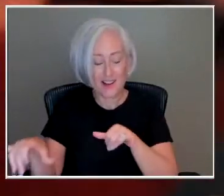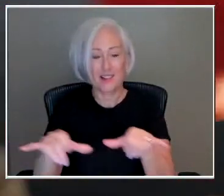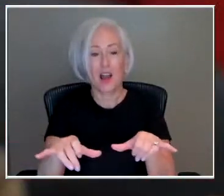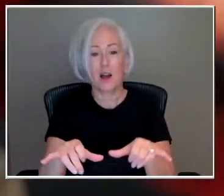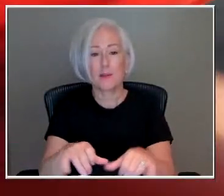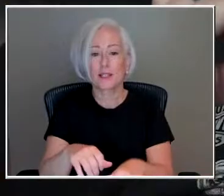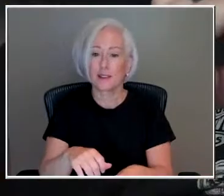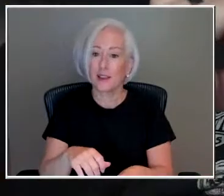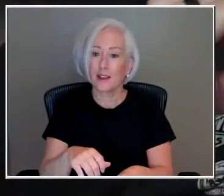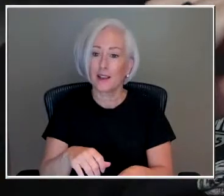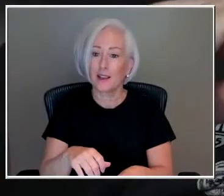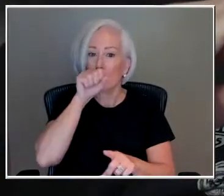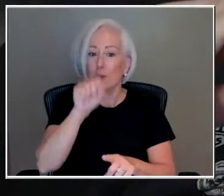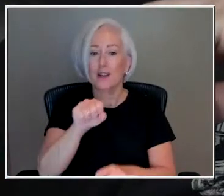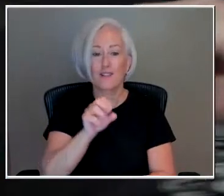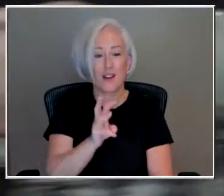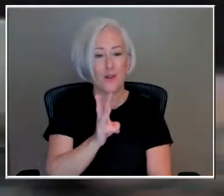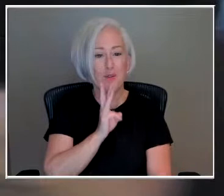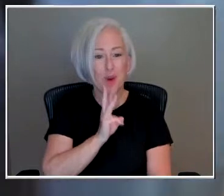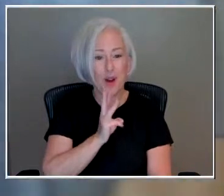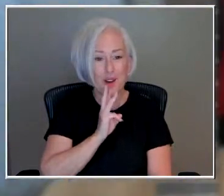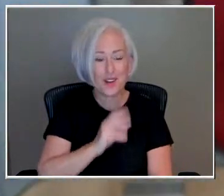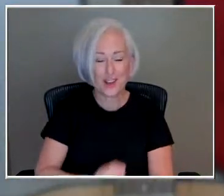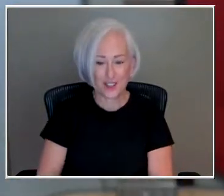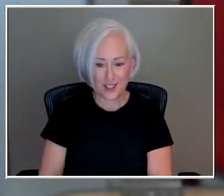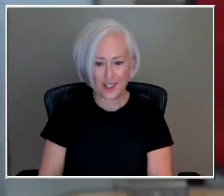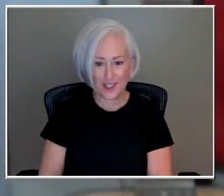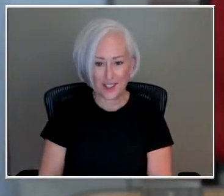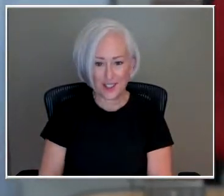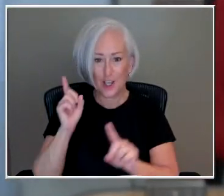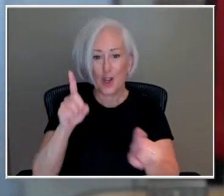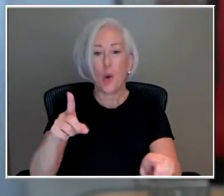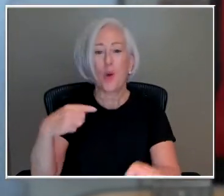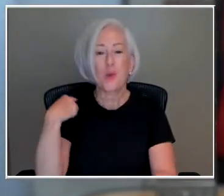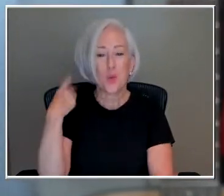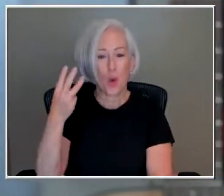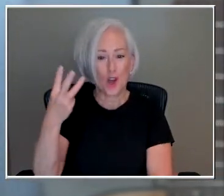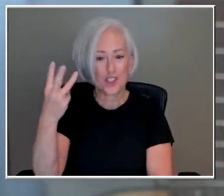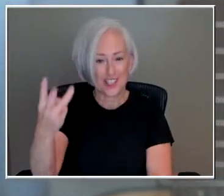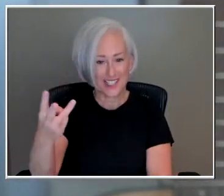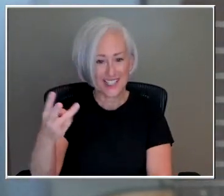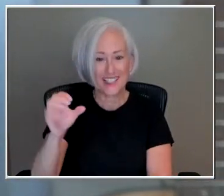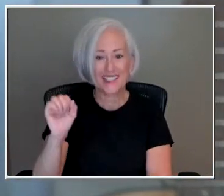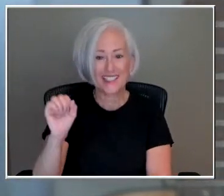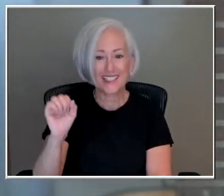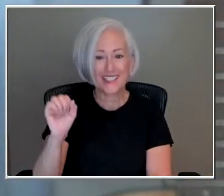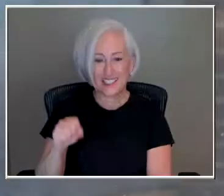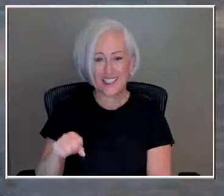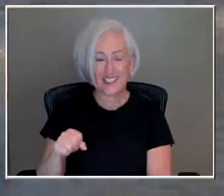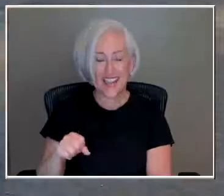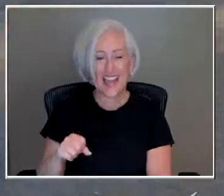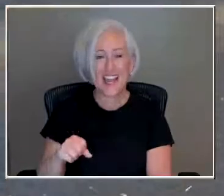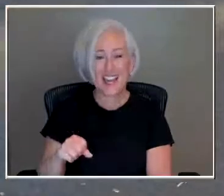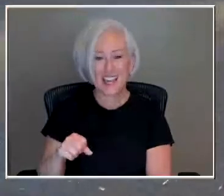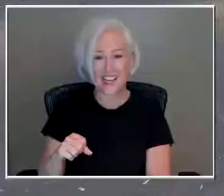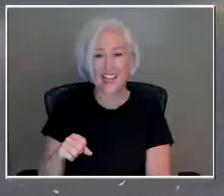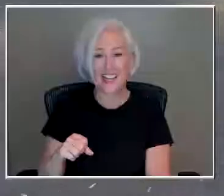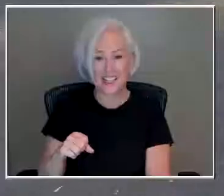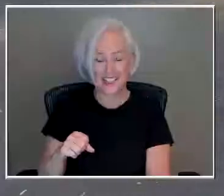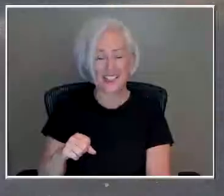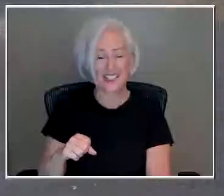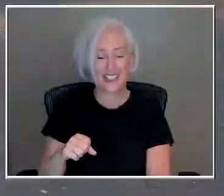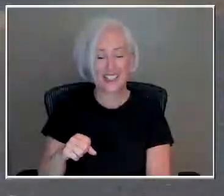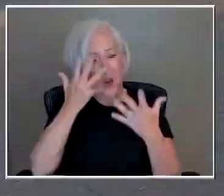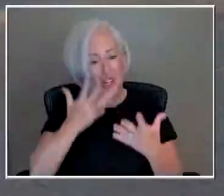water. We got a bunch of them sharks up there in Washington. Yeah. I wouldn't take them off the hook, though. Unfortunately,